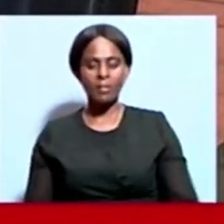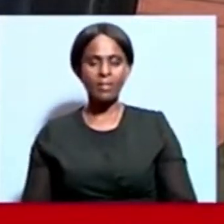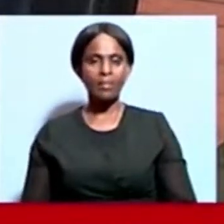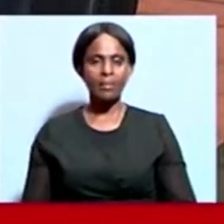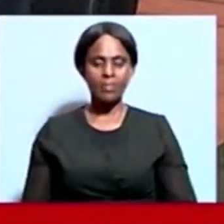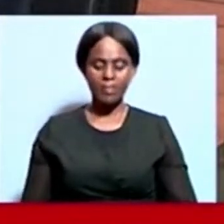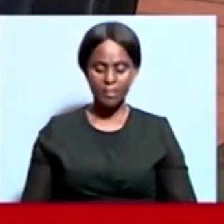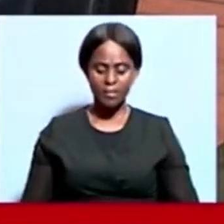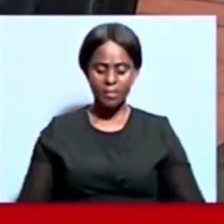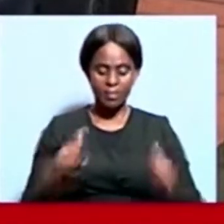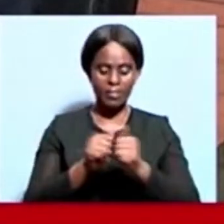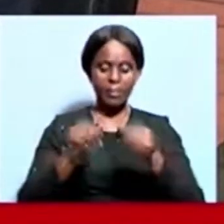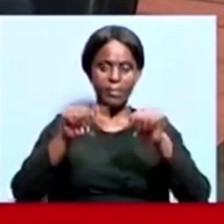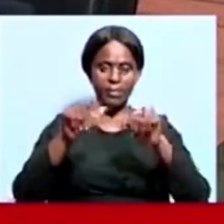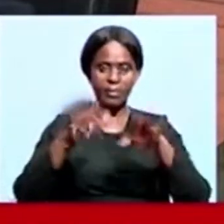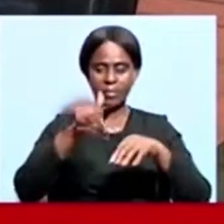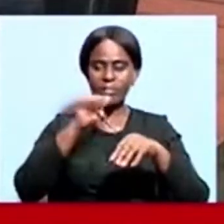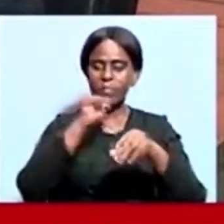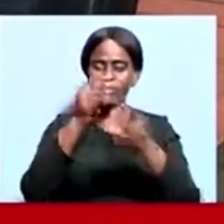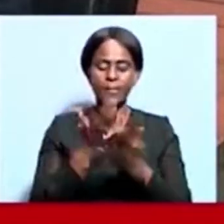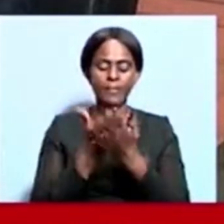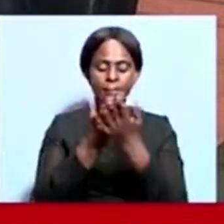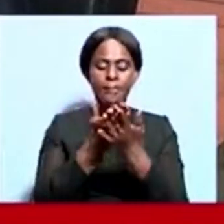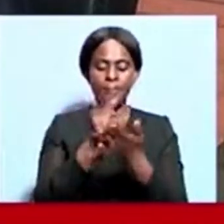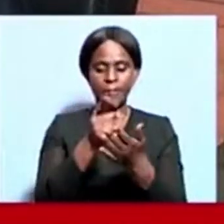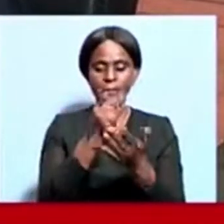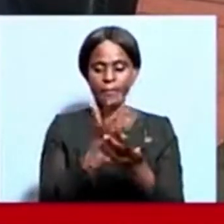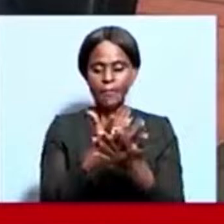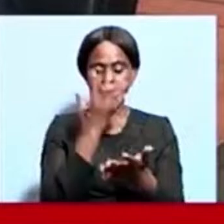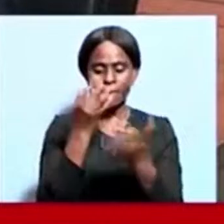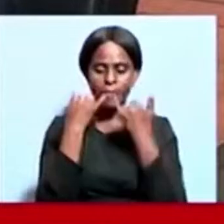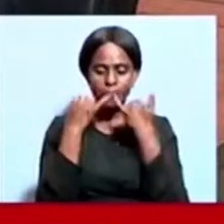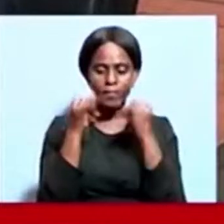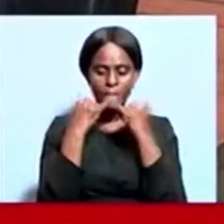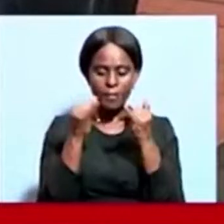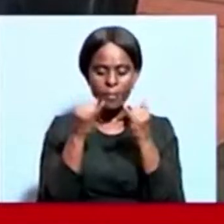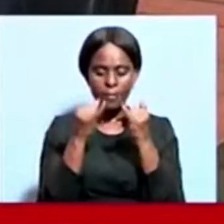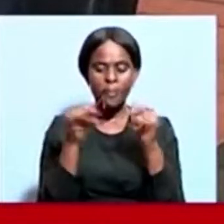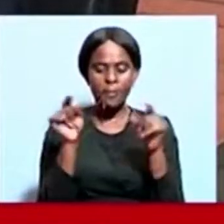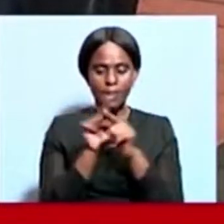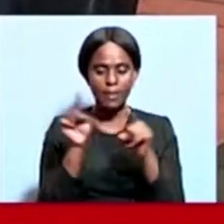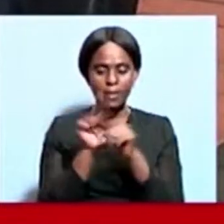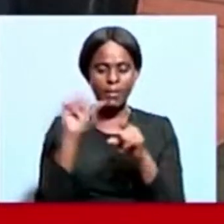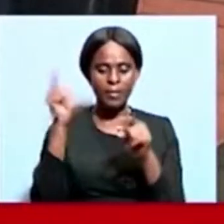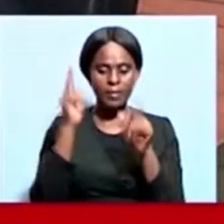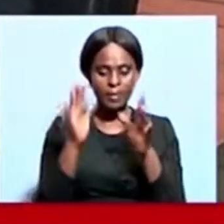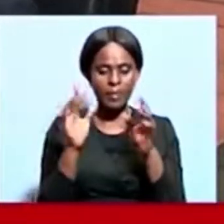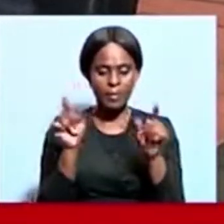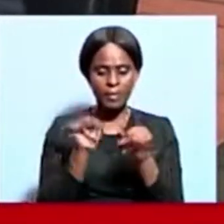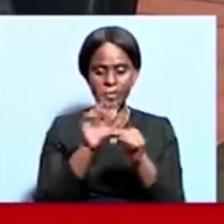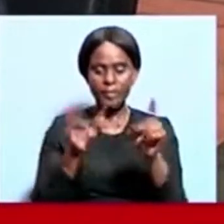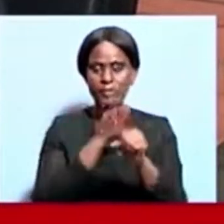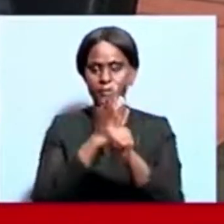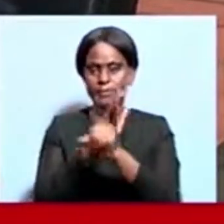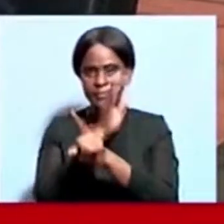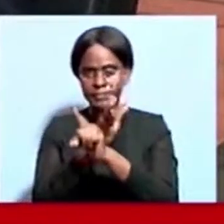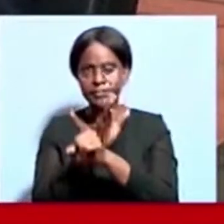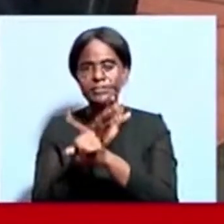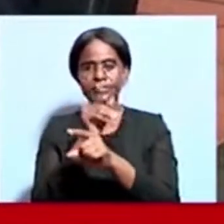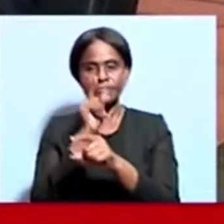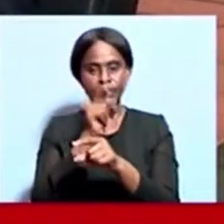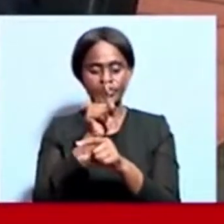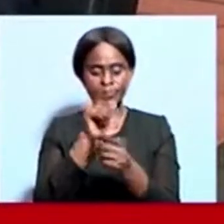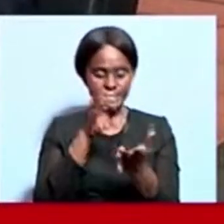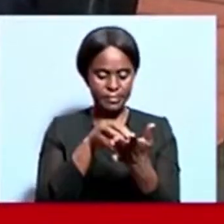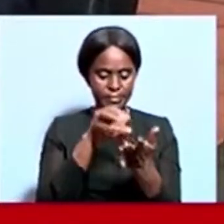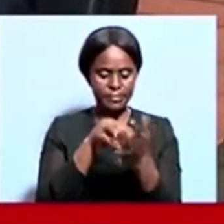the auditors, could not submit this rich information and lecture to the, so that this